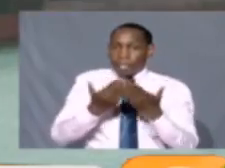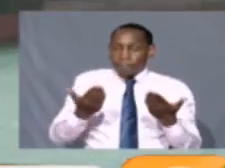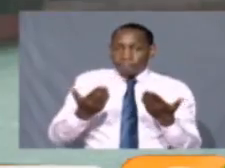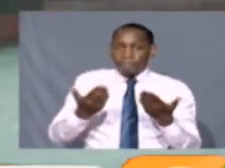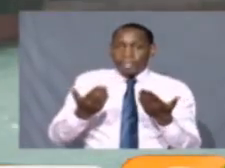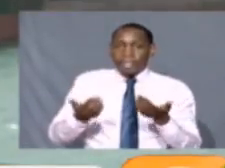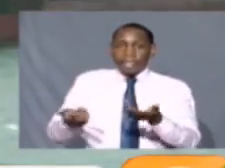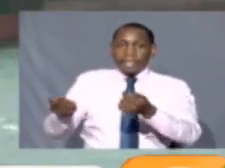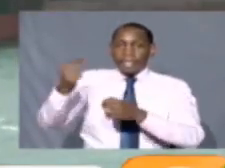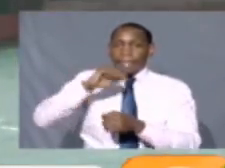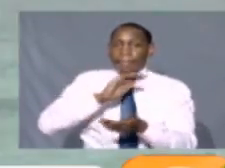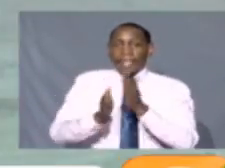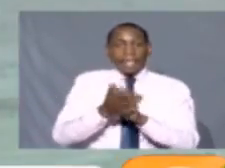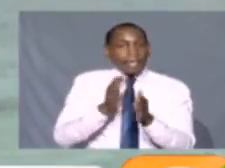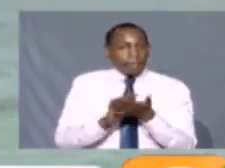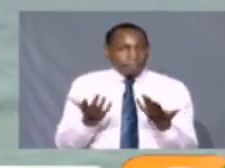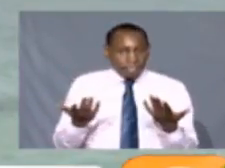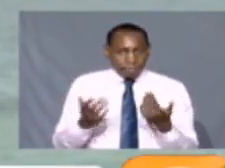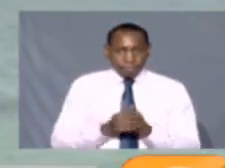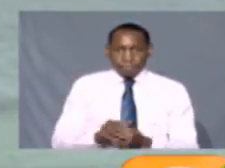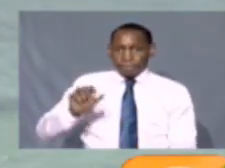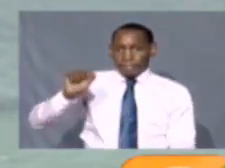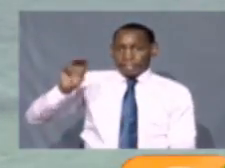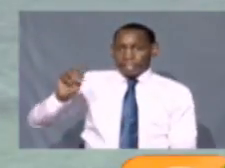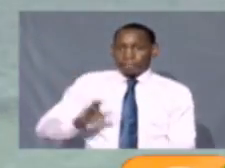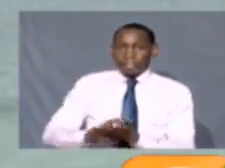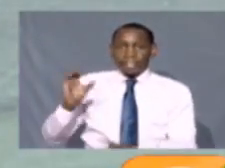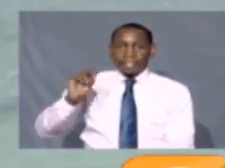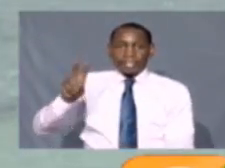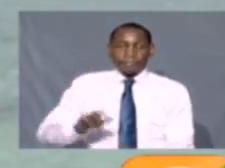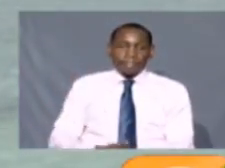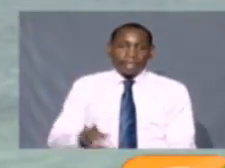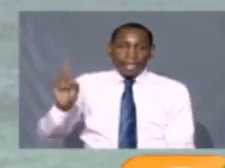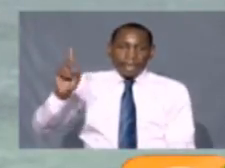dock with an empty container? Sam Ogina, Citizen TV, Nairobi.